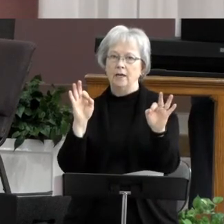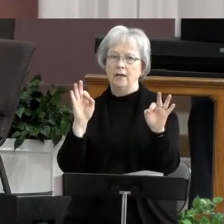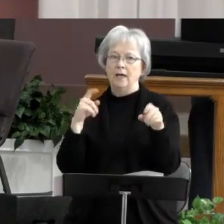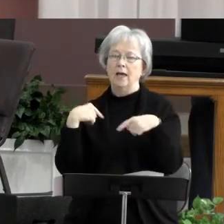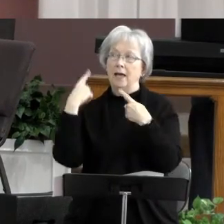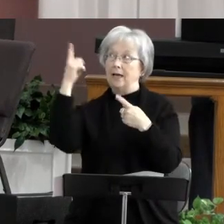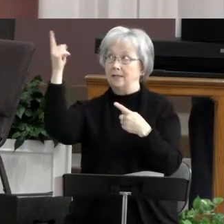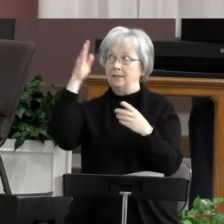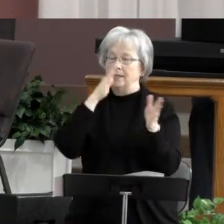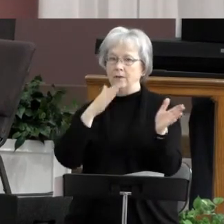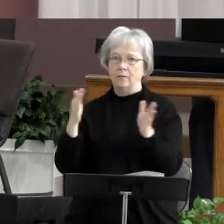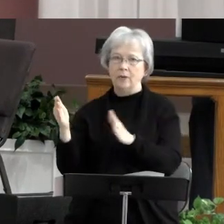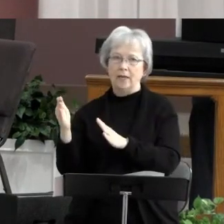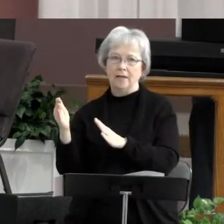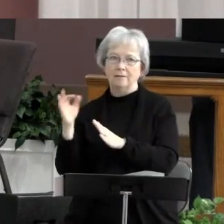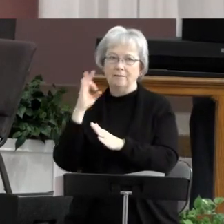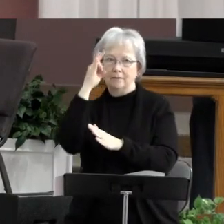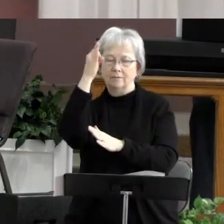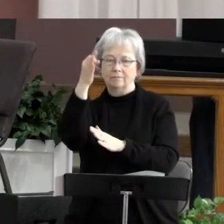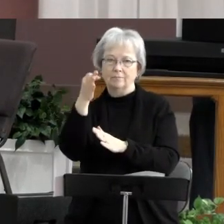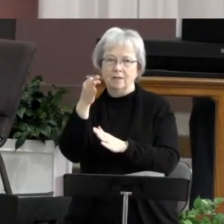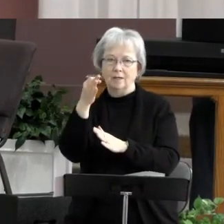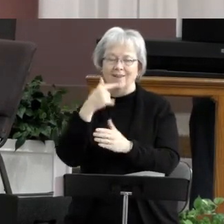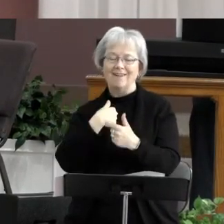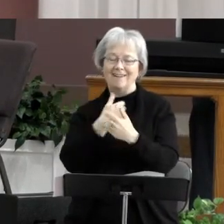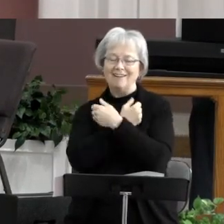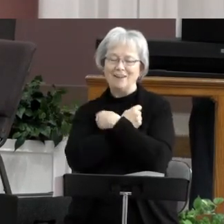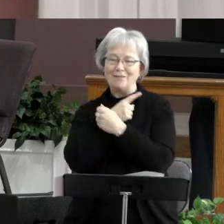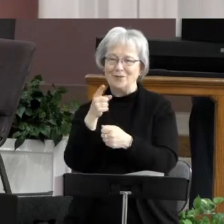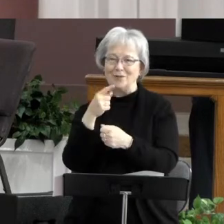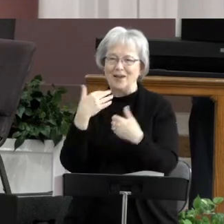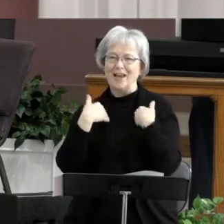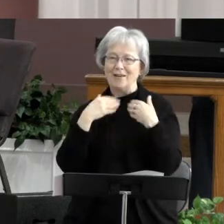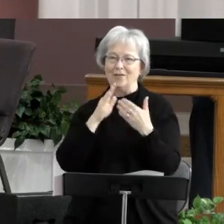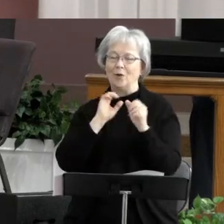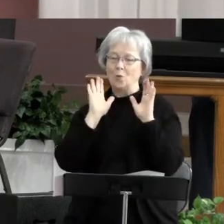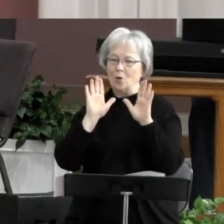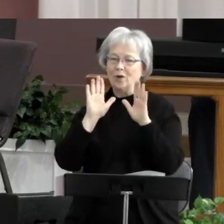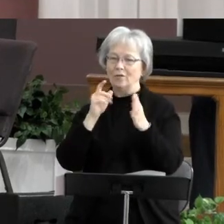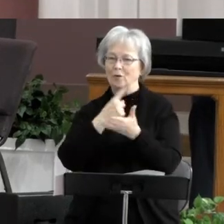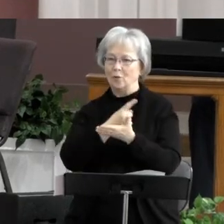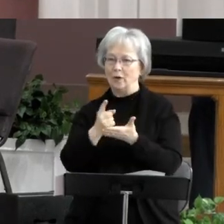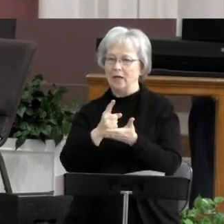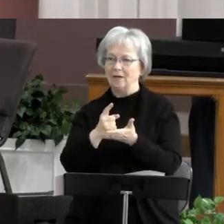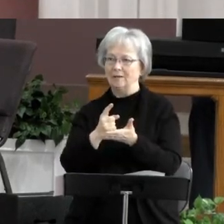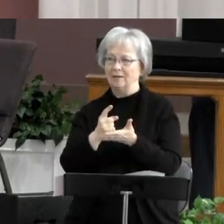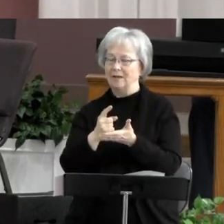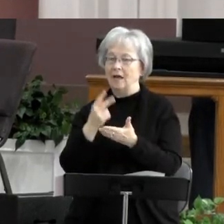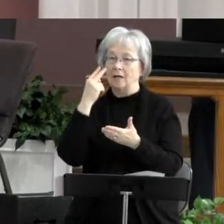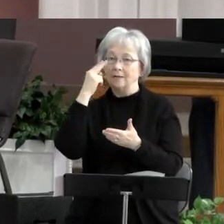I love you. I hope you have a wonderful week. We'll see you next week. God bless you.